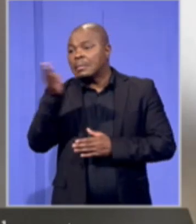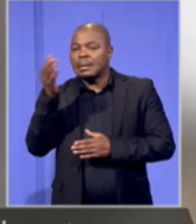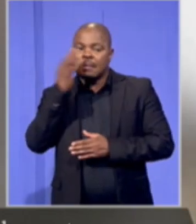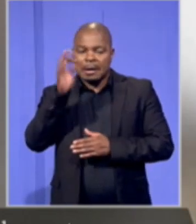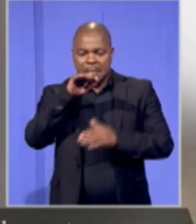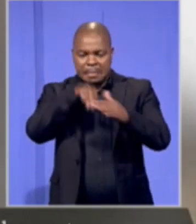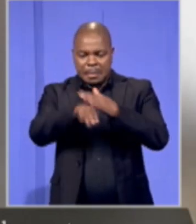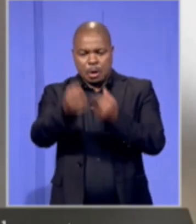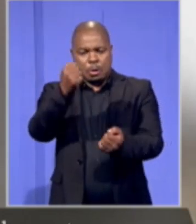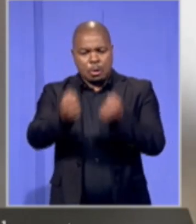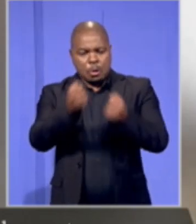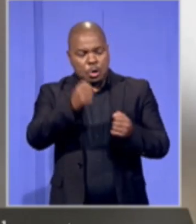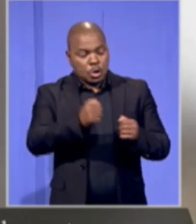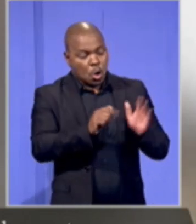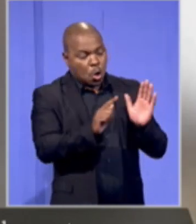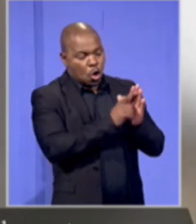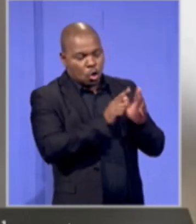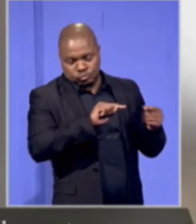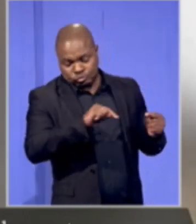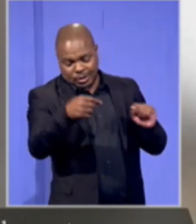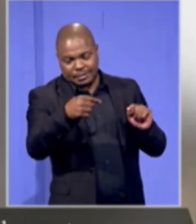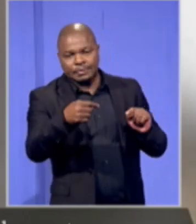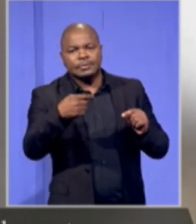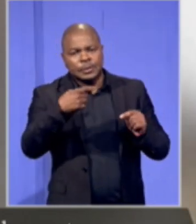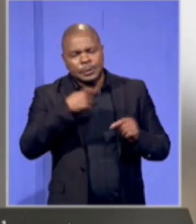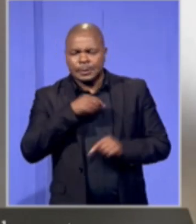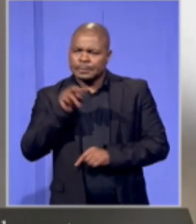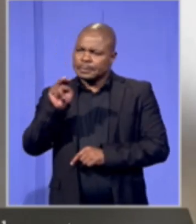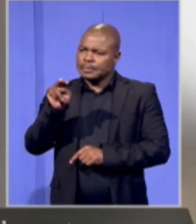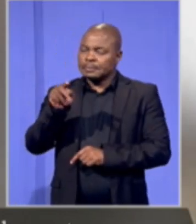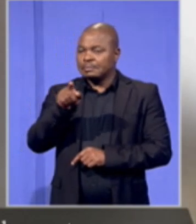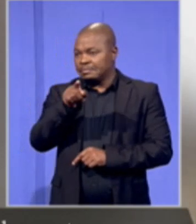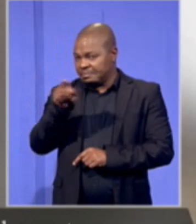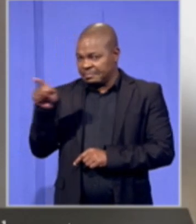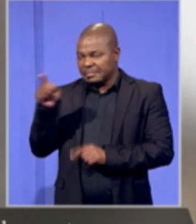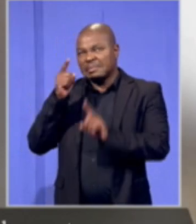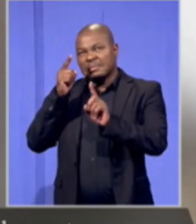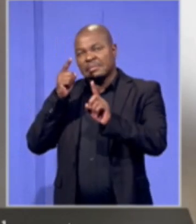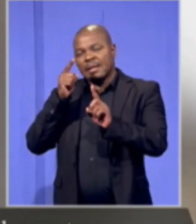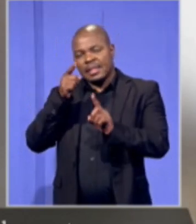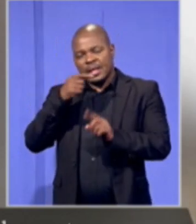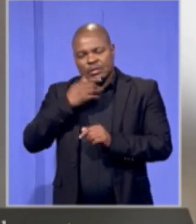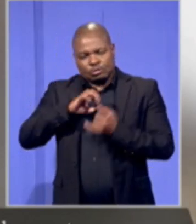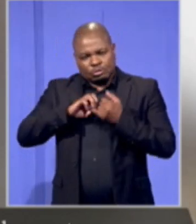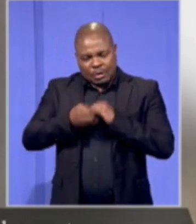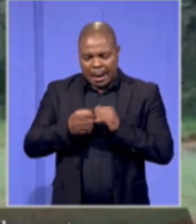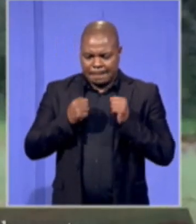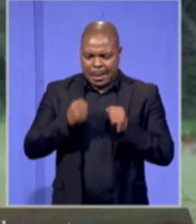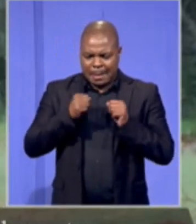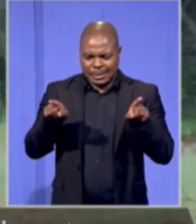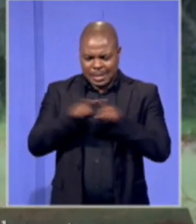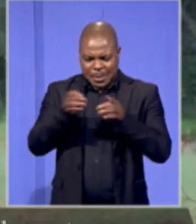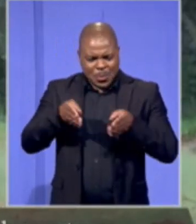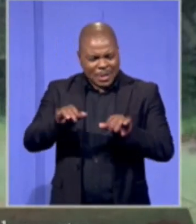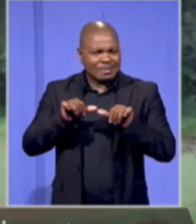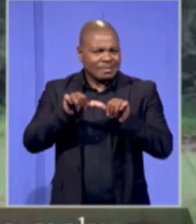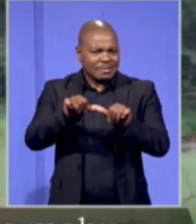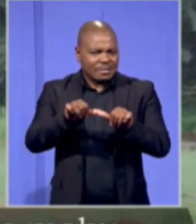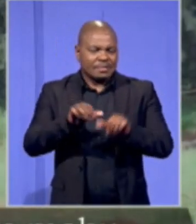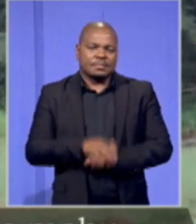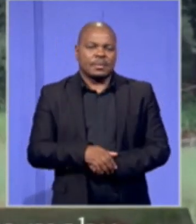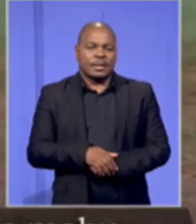challenge the bill, we are of the view that their action is intended to keep the status quo. EFF e re